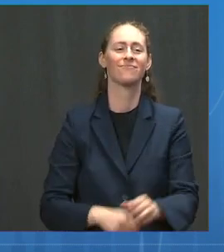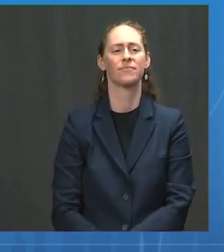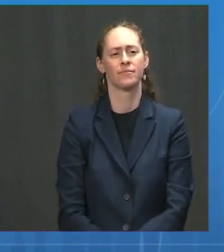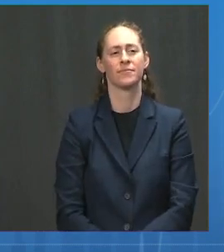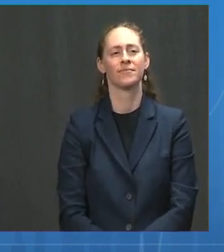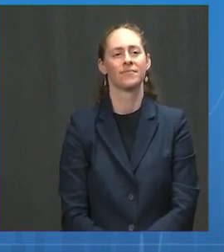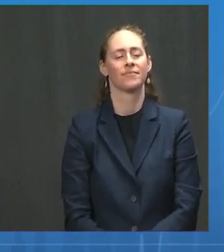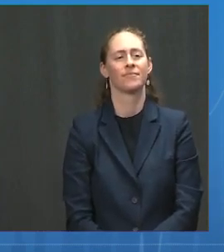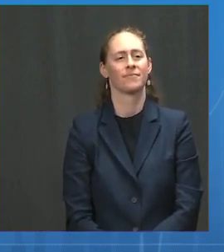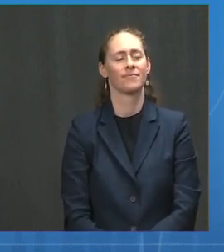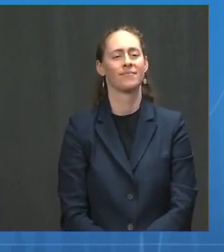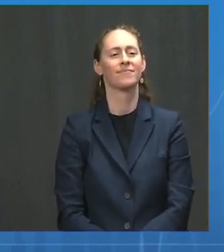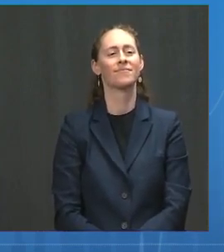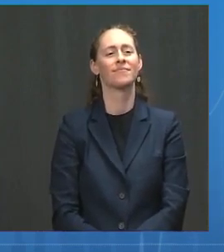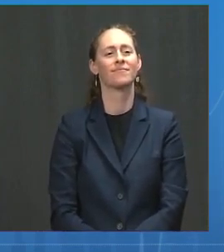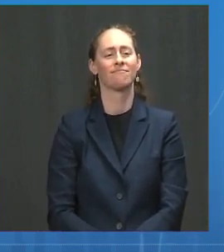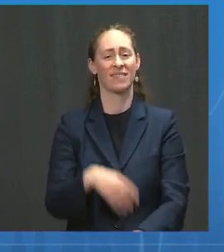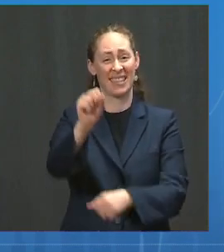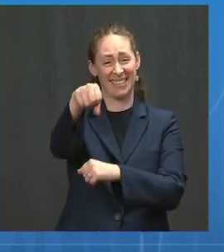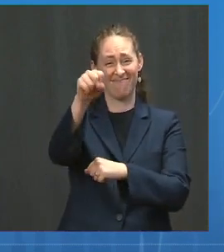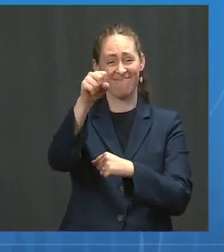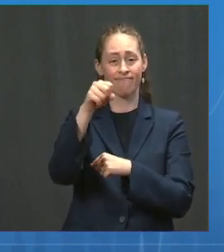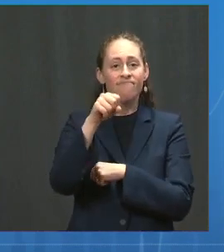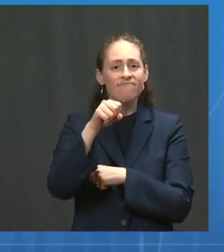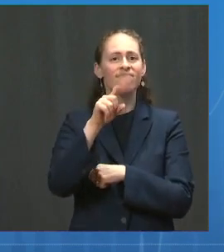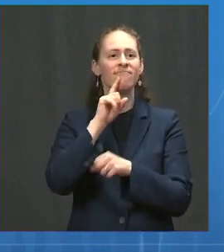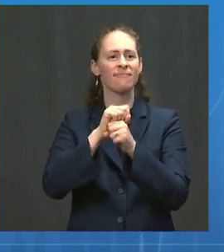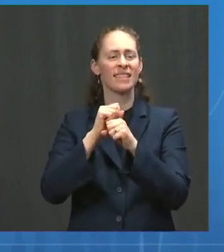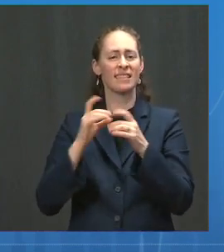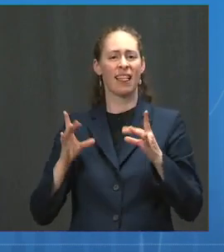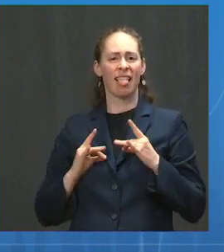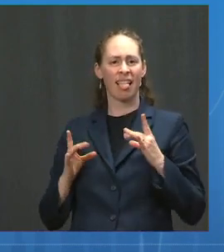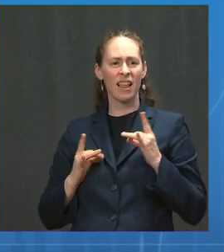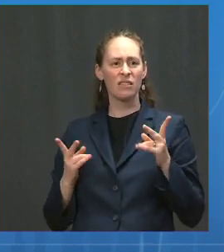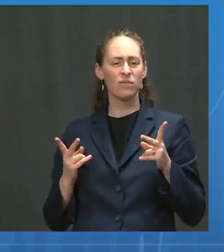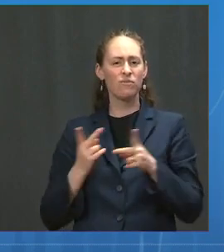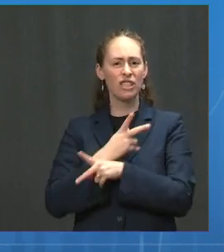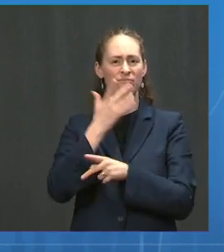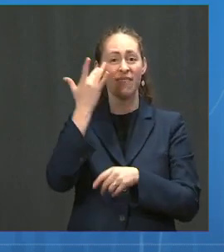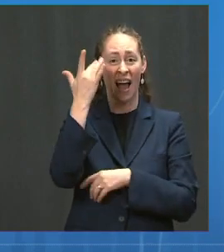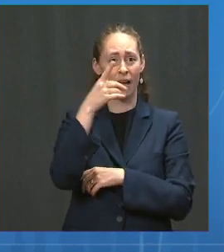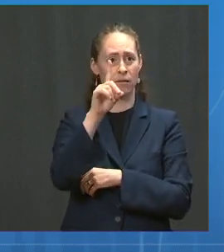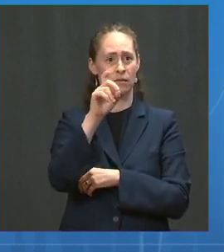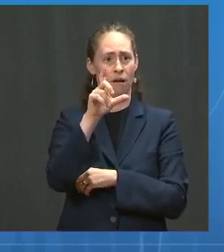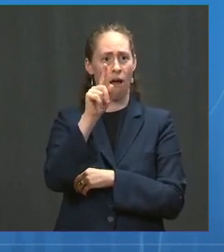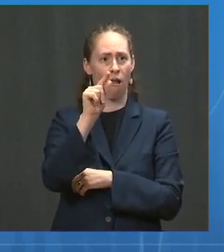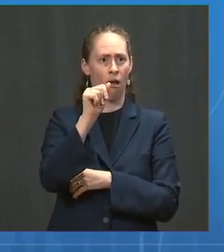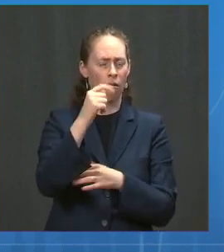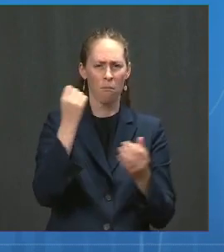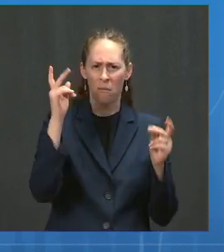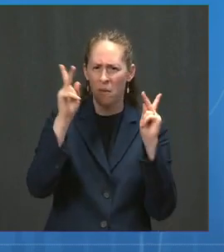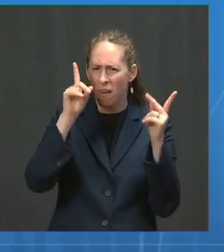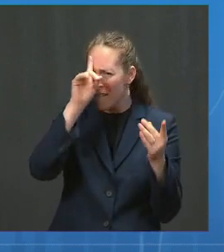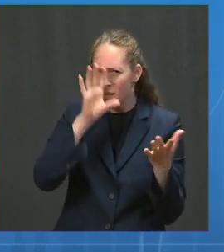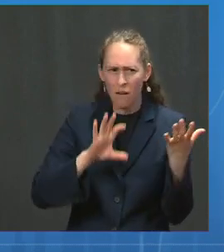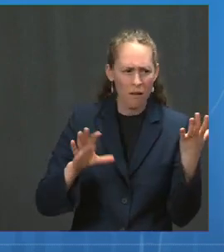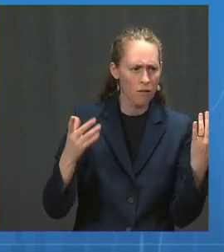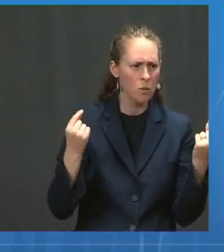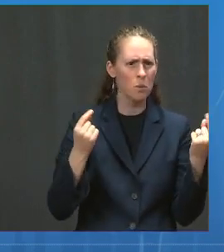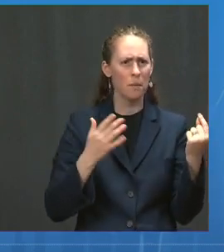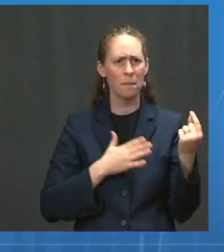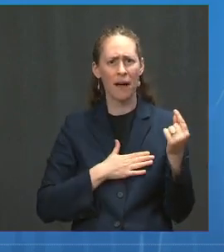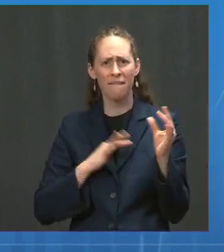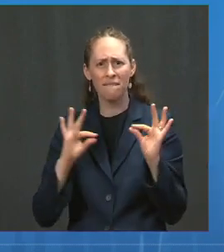risen across the country due to the Delta variant, there are Americans who are wondering what this really means for them and their families. And today I want